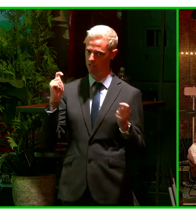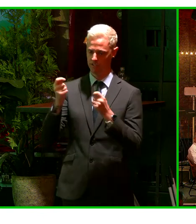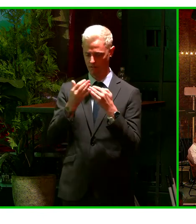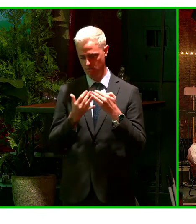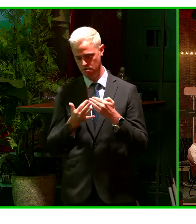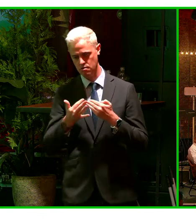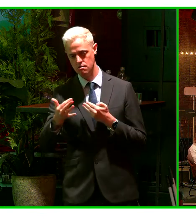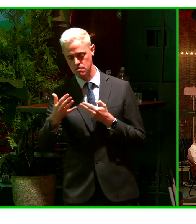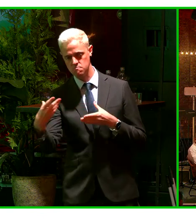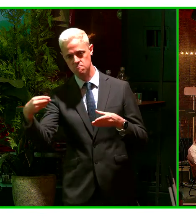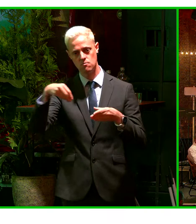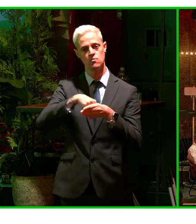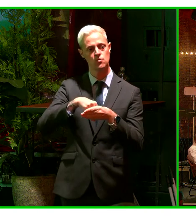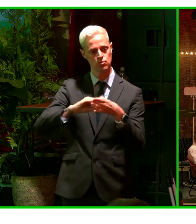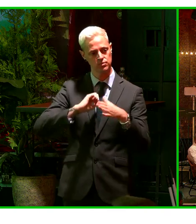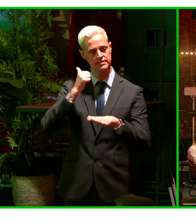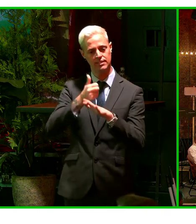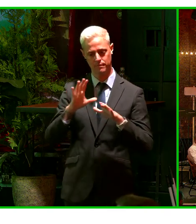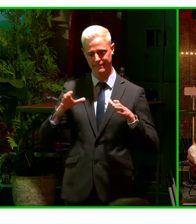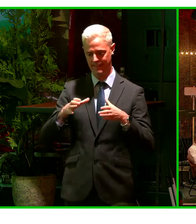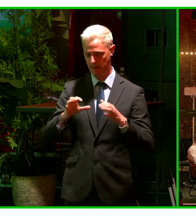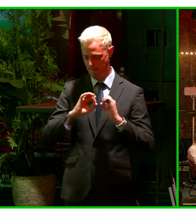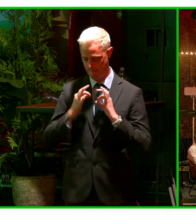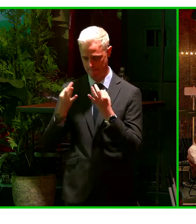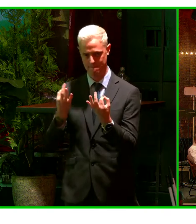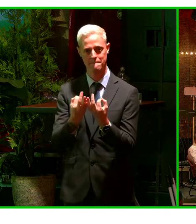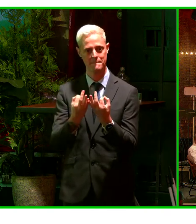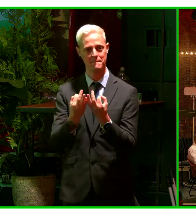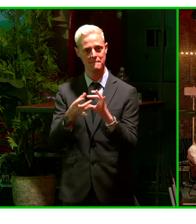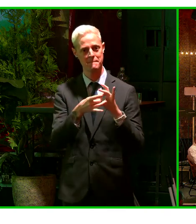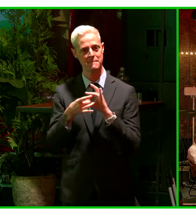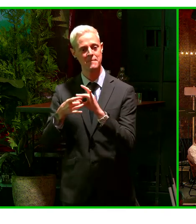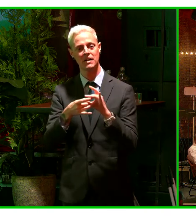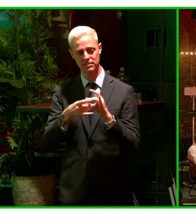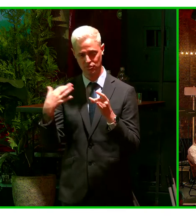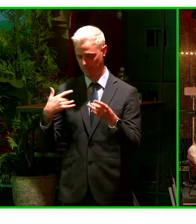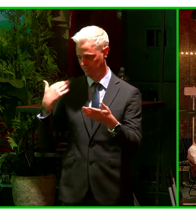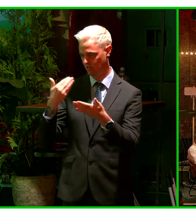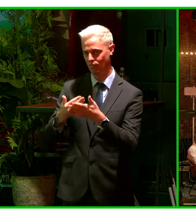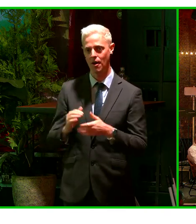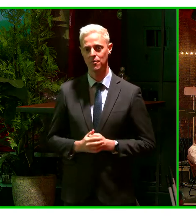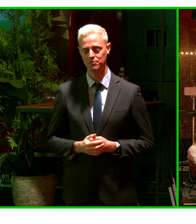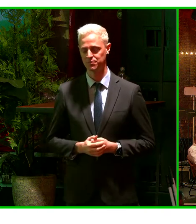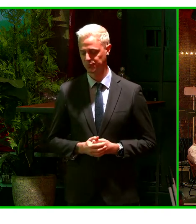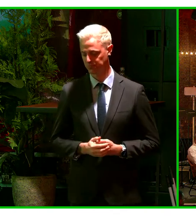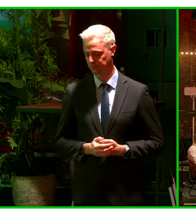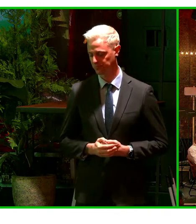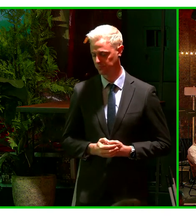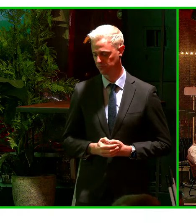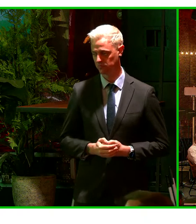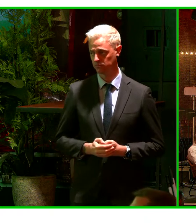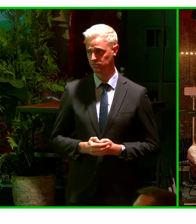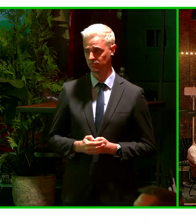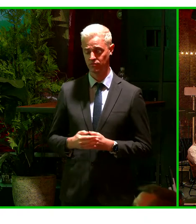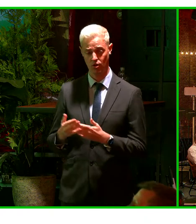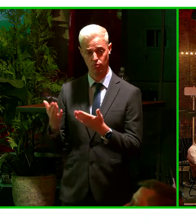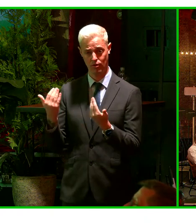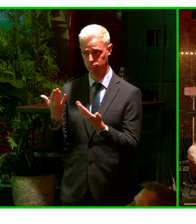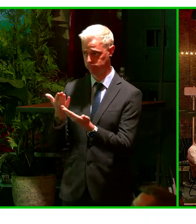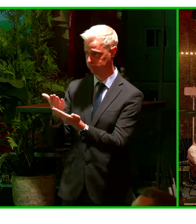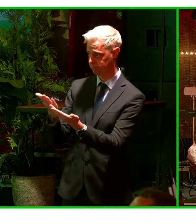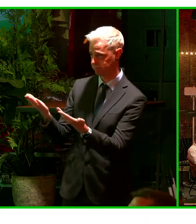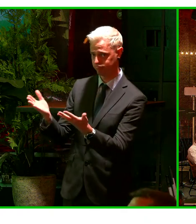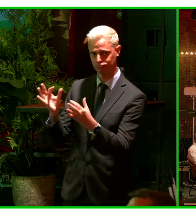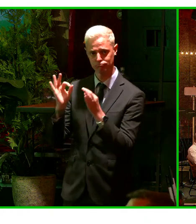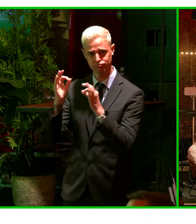had to get that in. It set up and a team wrapped around that, and that's exactly what we've been doing. But I'm really pleased to welcome this